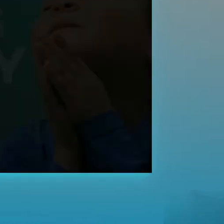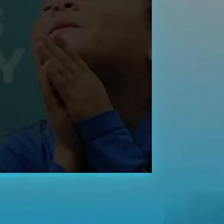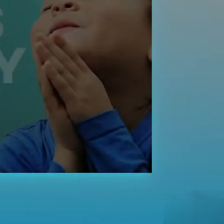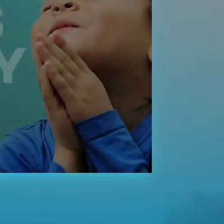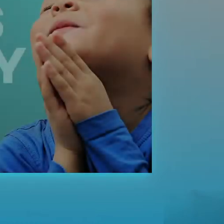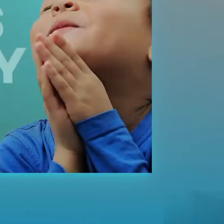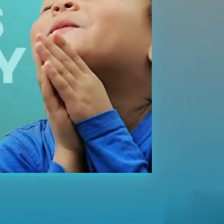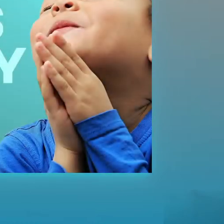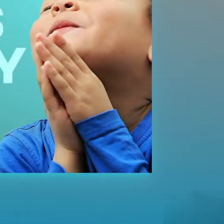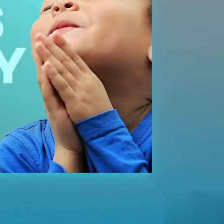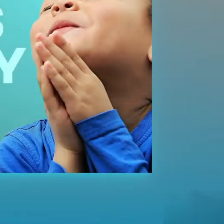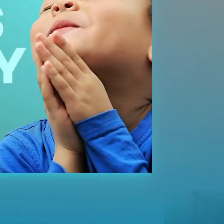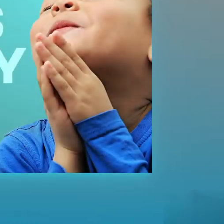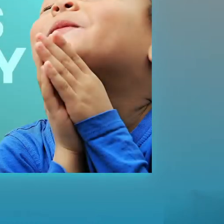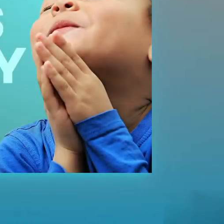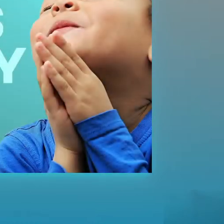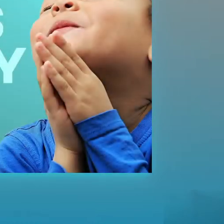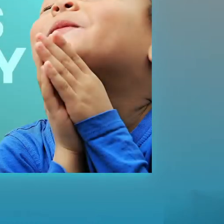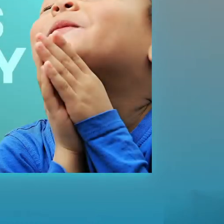And the lover of my